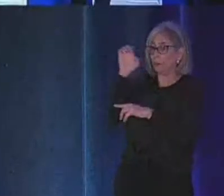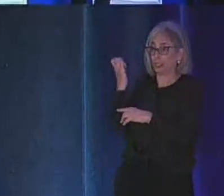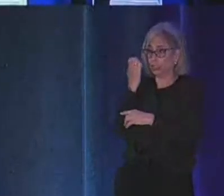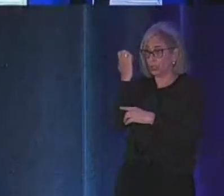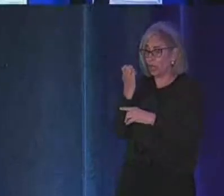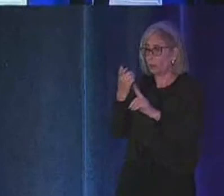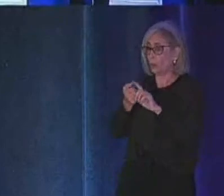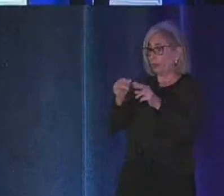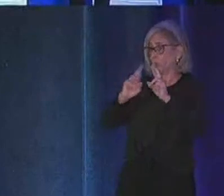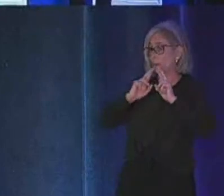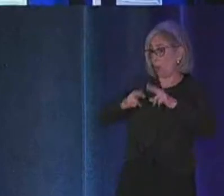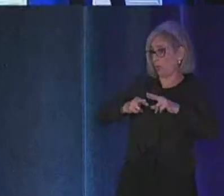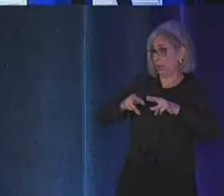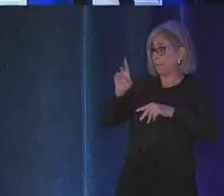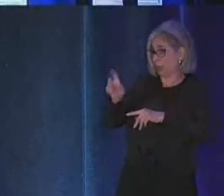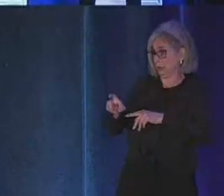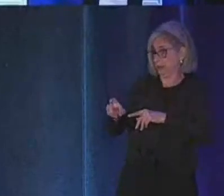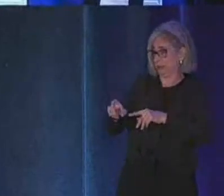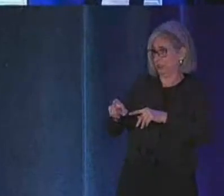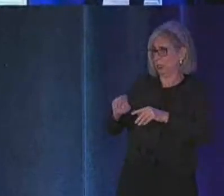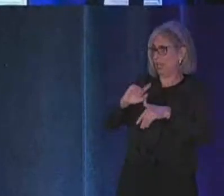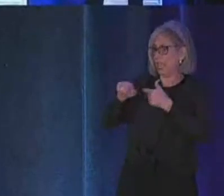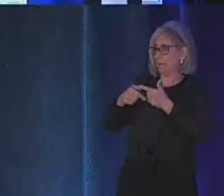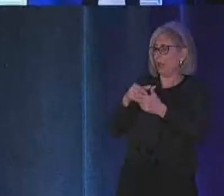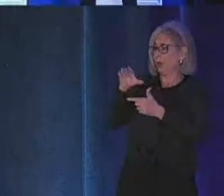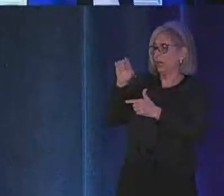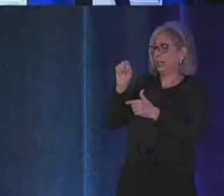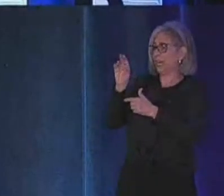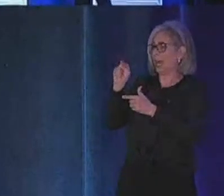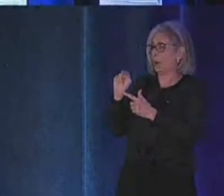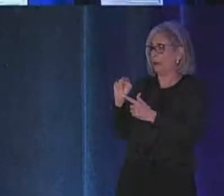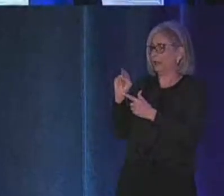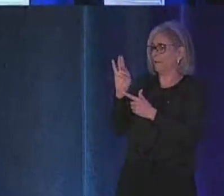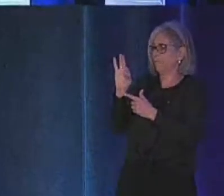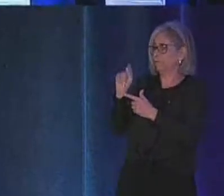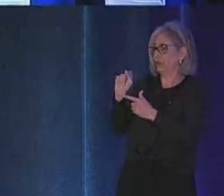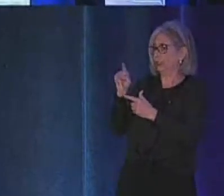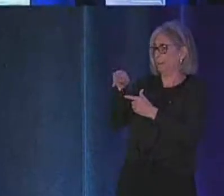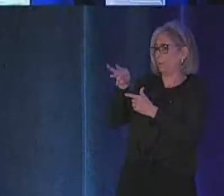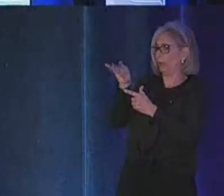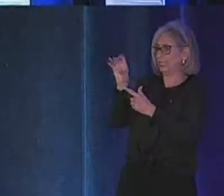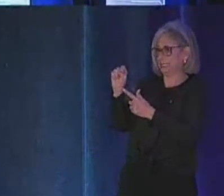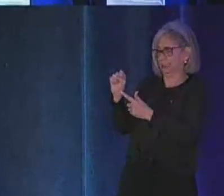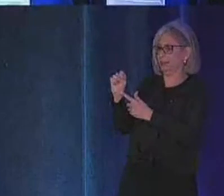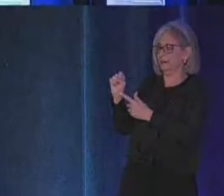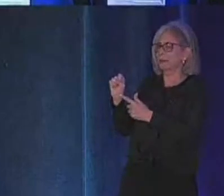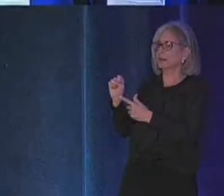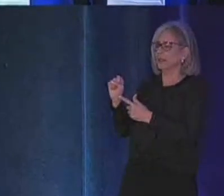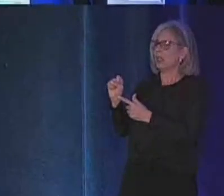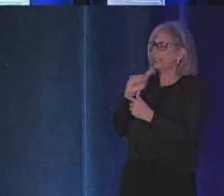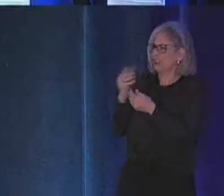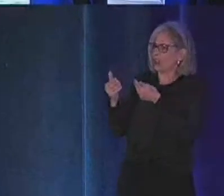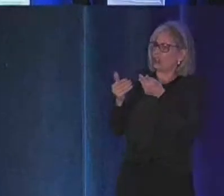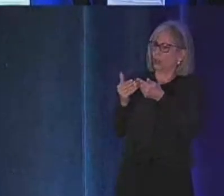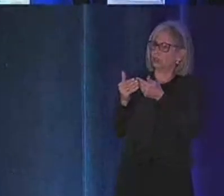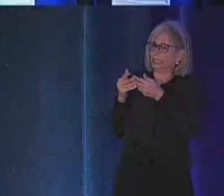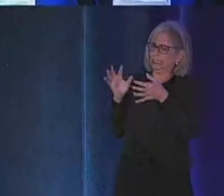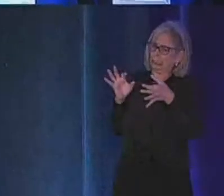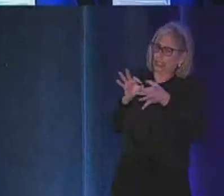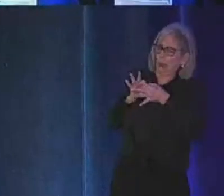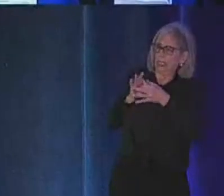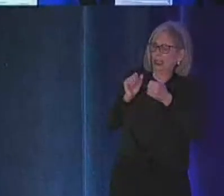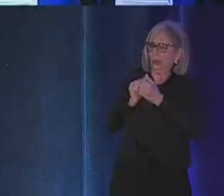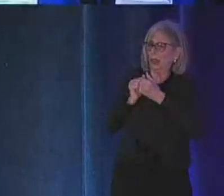terms of reporting around carbon footprints. And And this is very closely